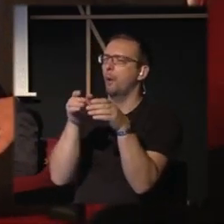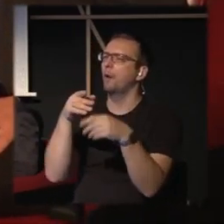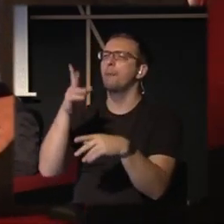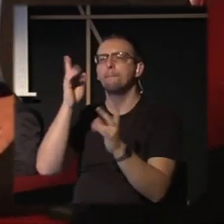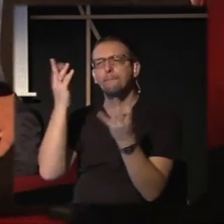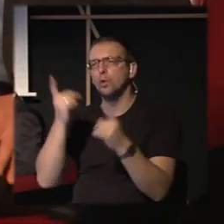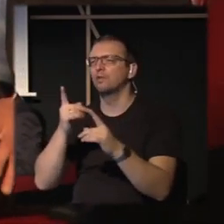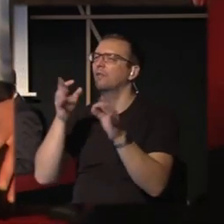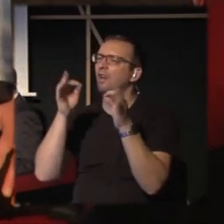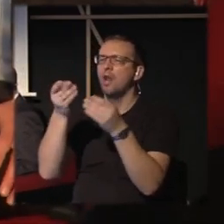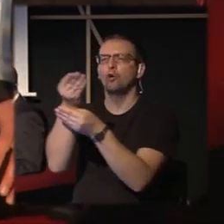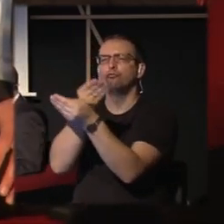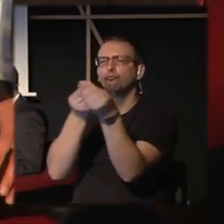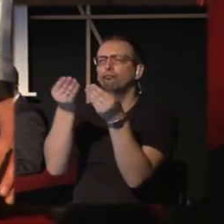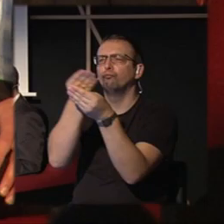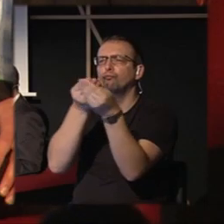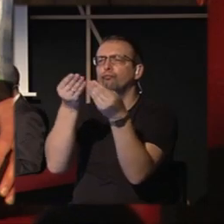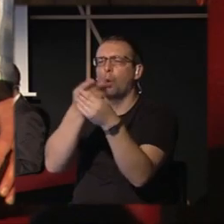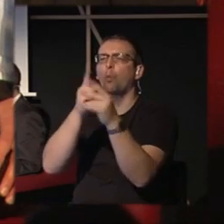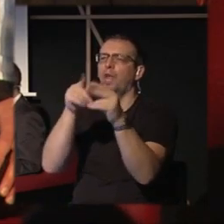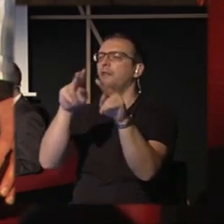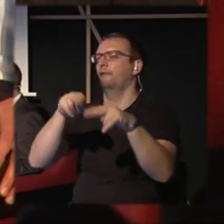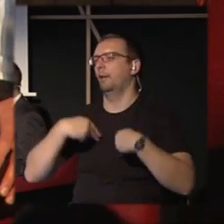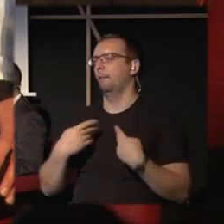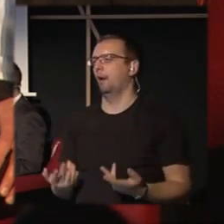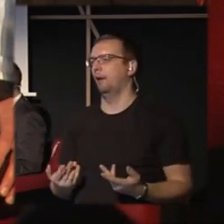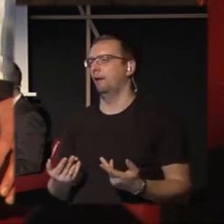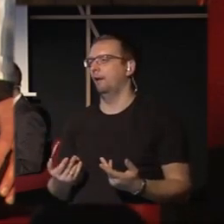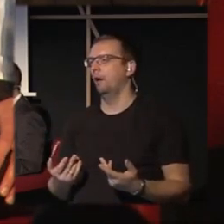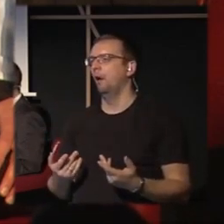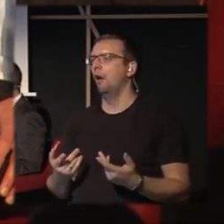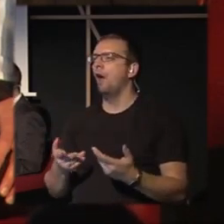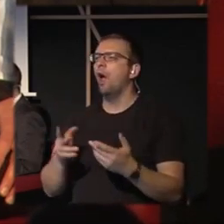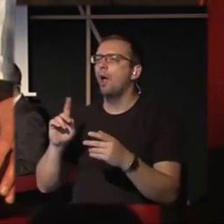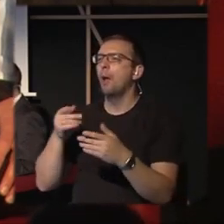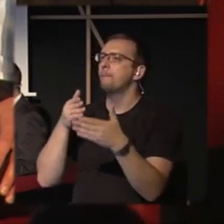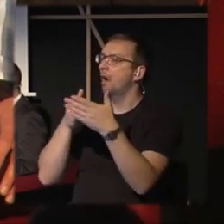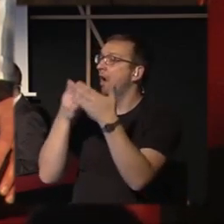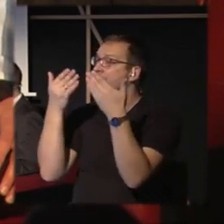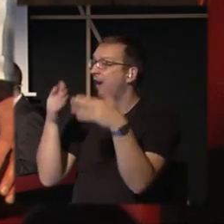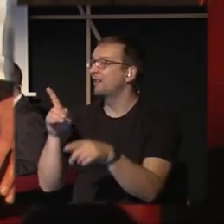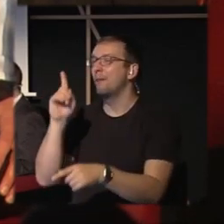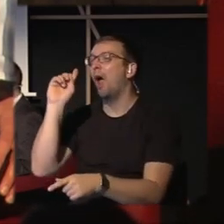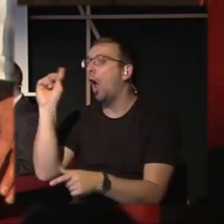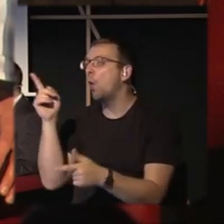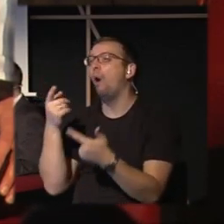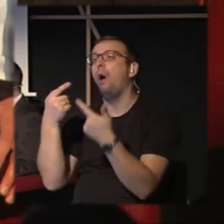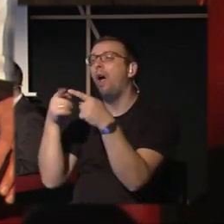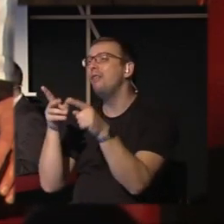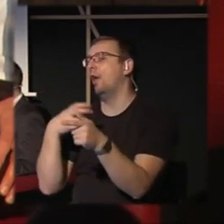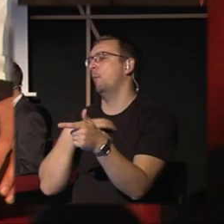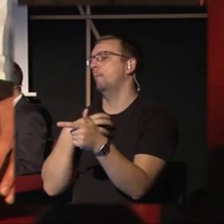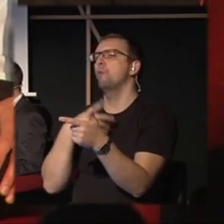the stadium access, but all projects and programs we are organizing.